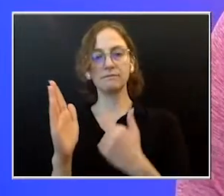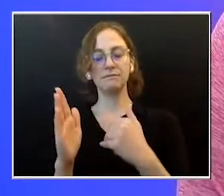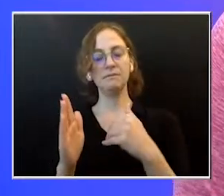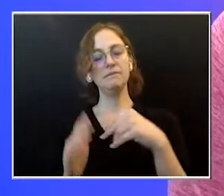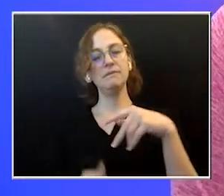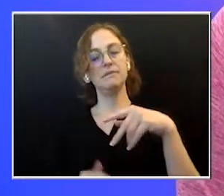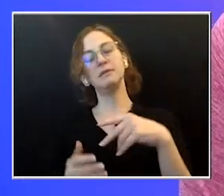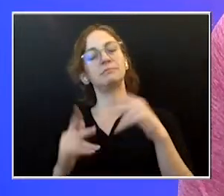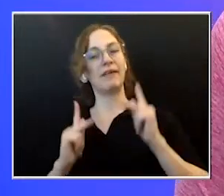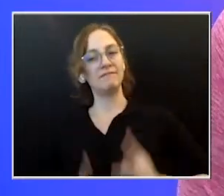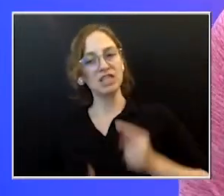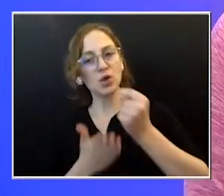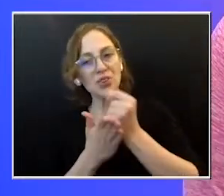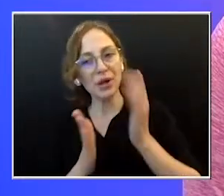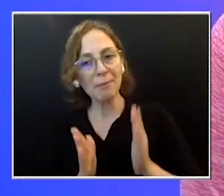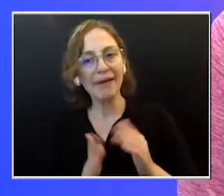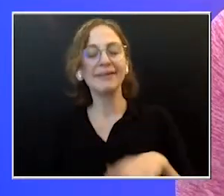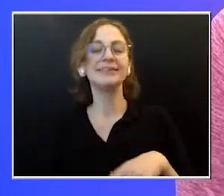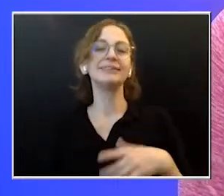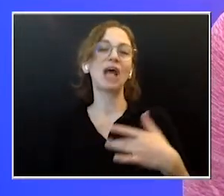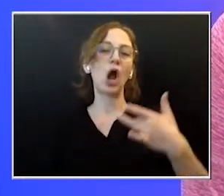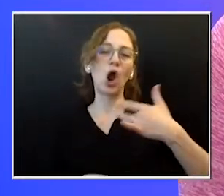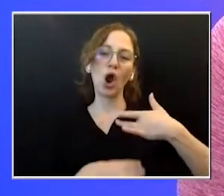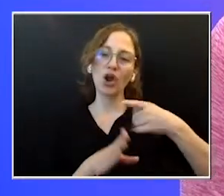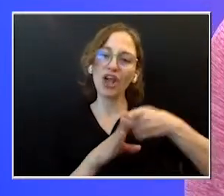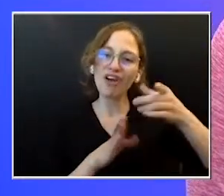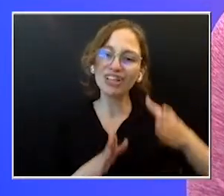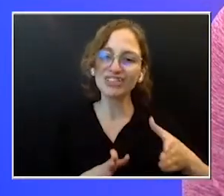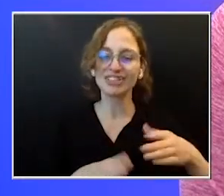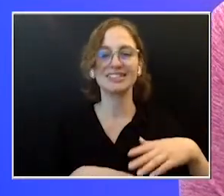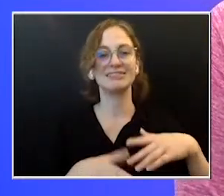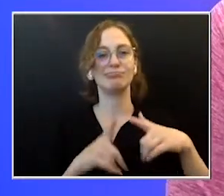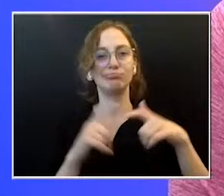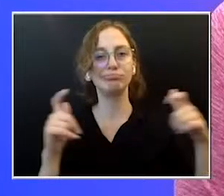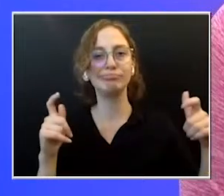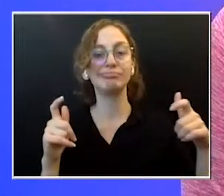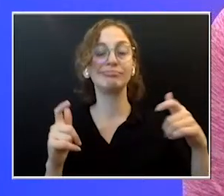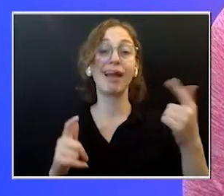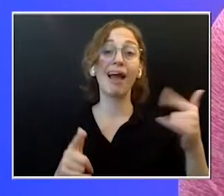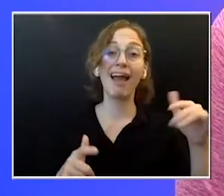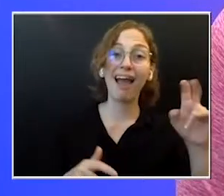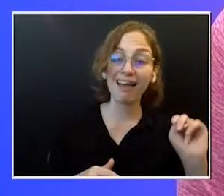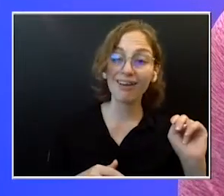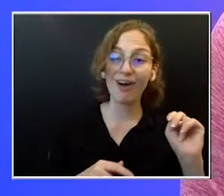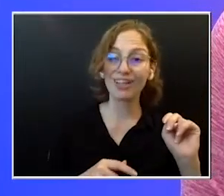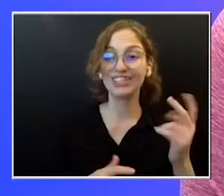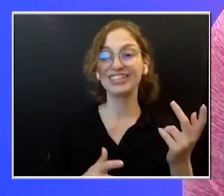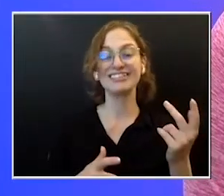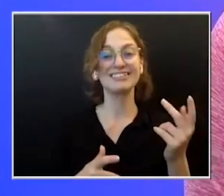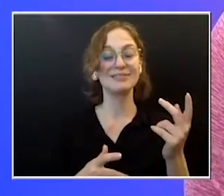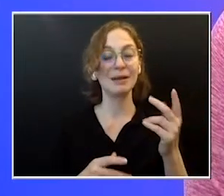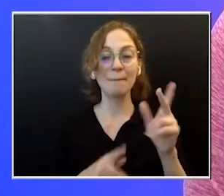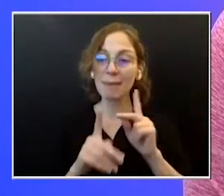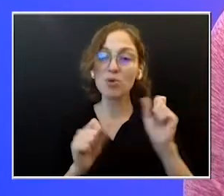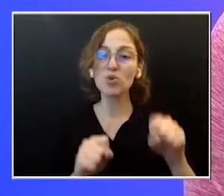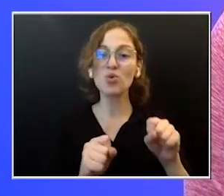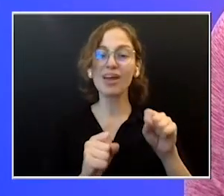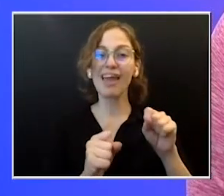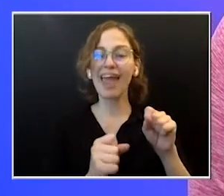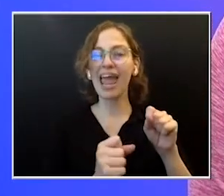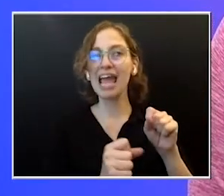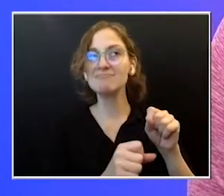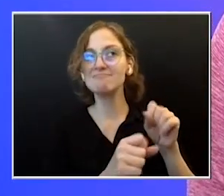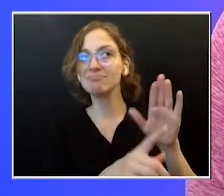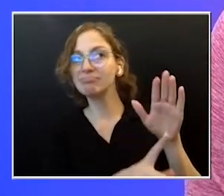you know, cardiologists, you know, and whatnot, and the gynecologist to go to, you know, when they need it. But it's being able to build